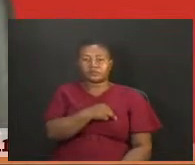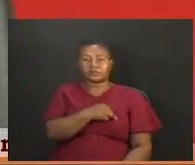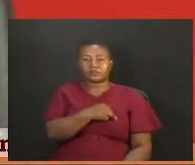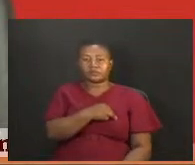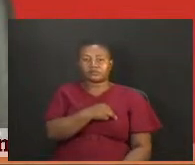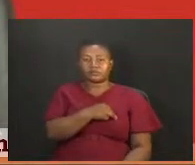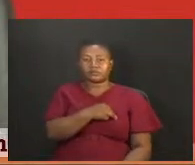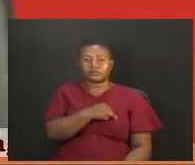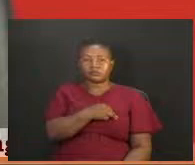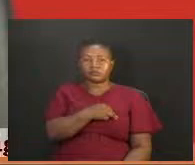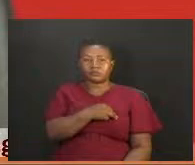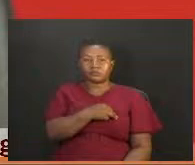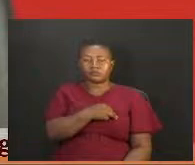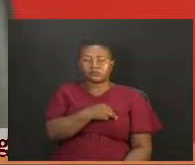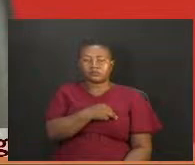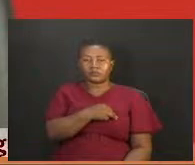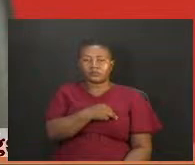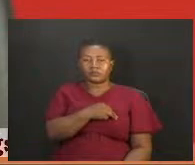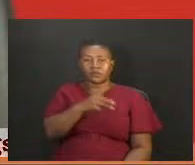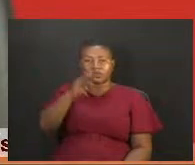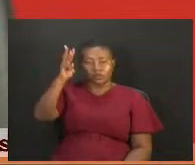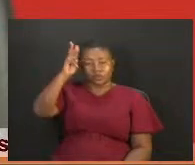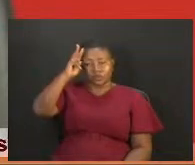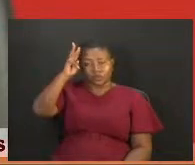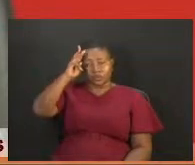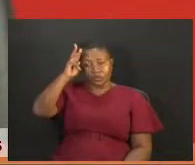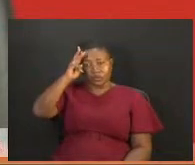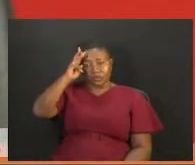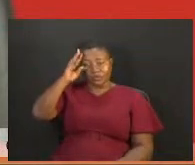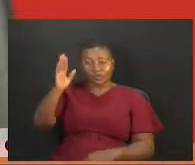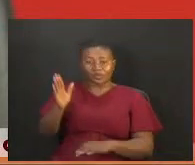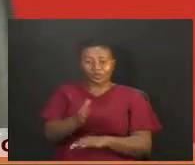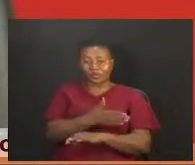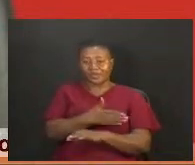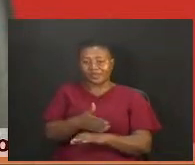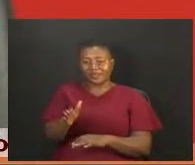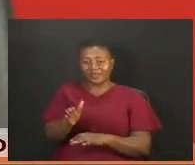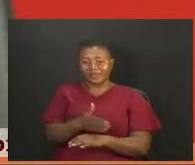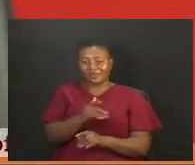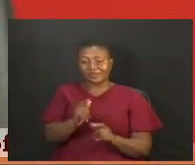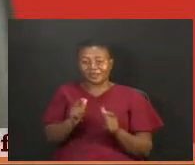The Winneba Choir sings